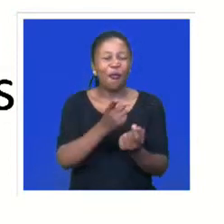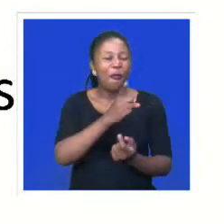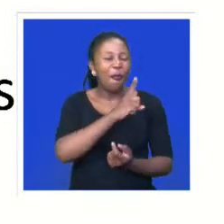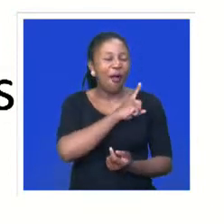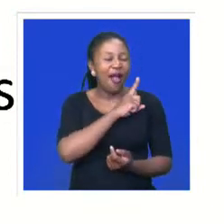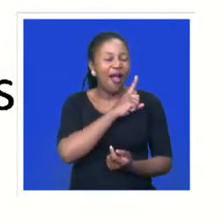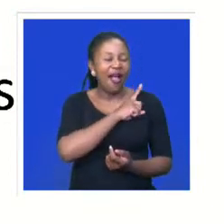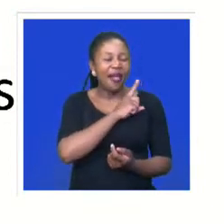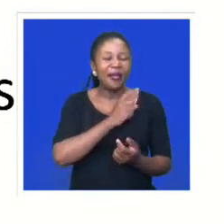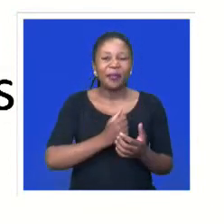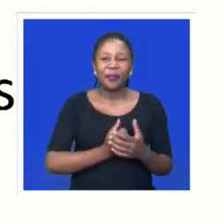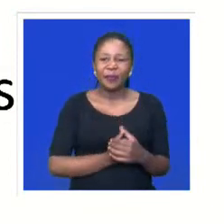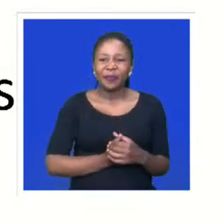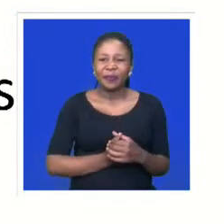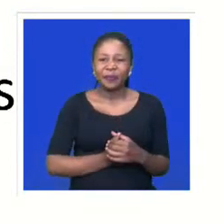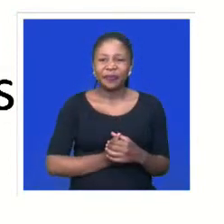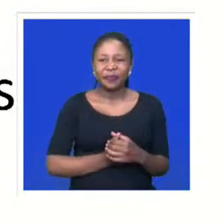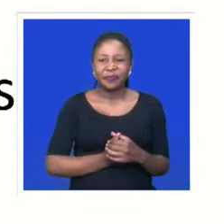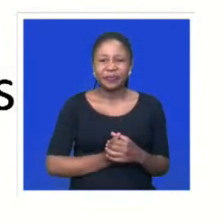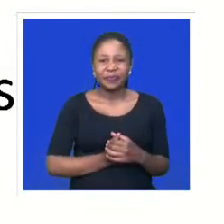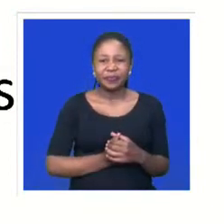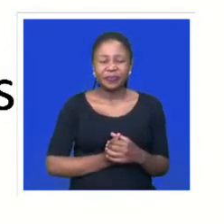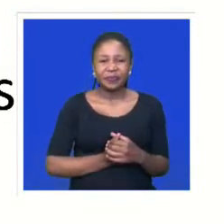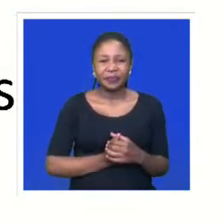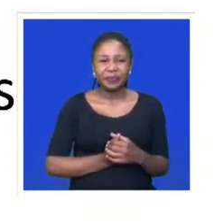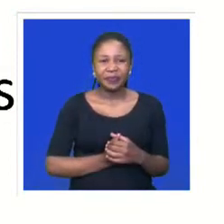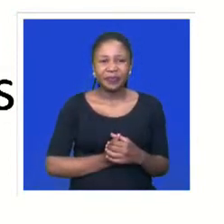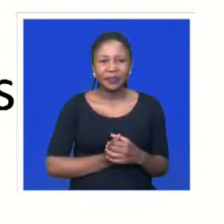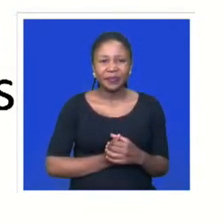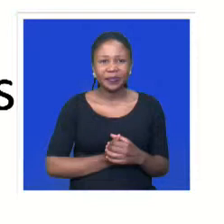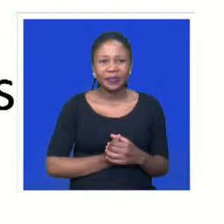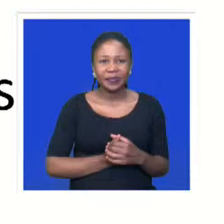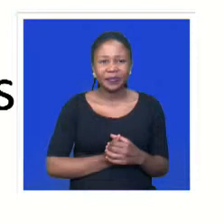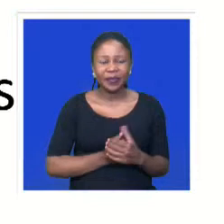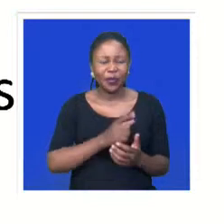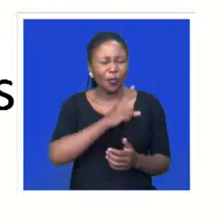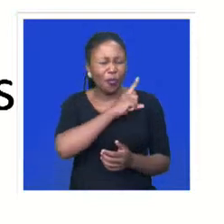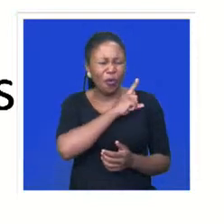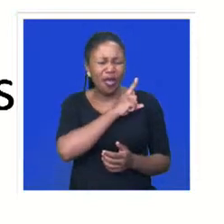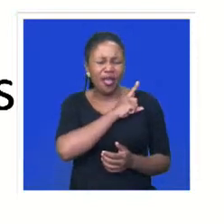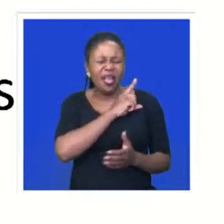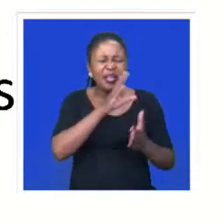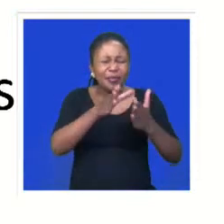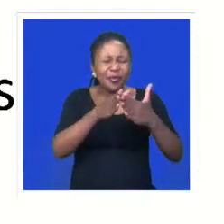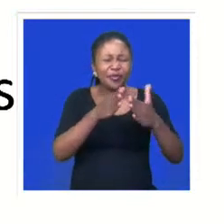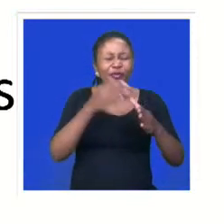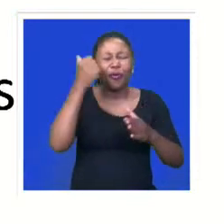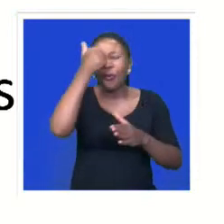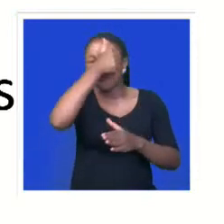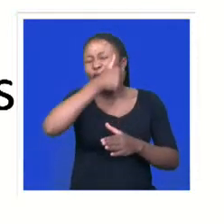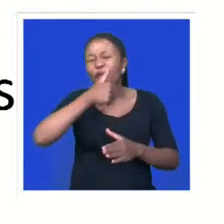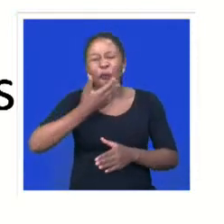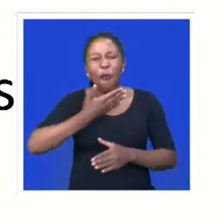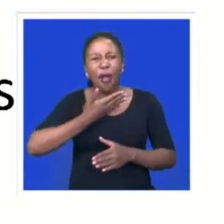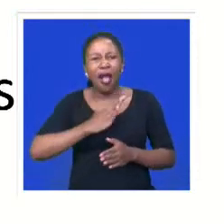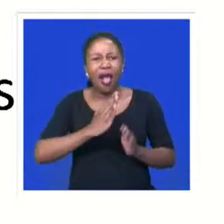we can say that God created the universe so that it can bring order and